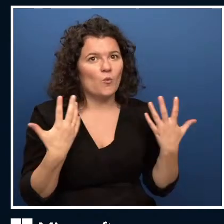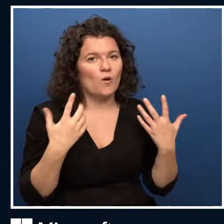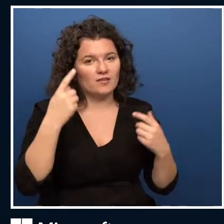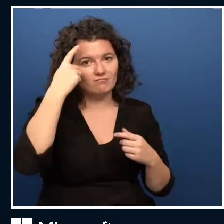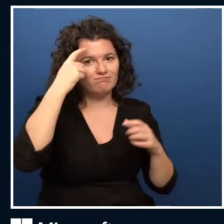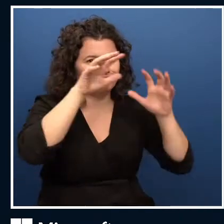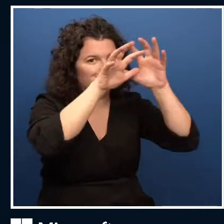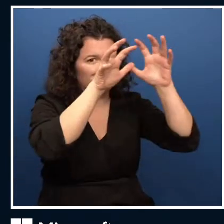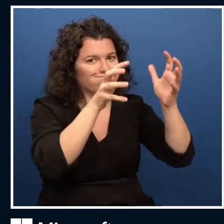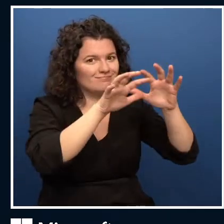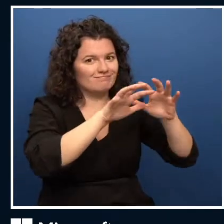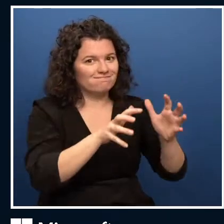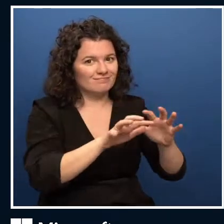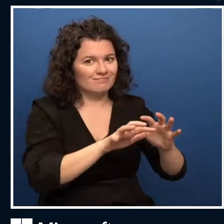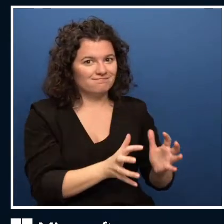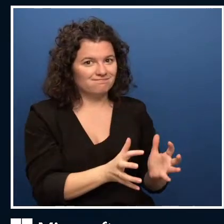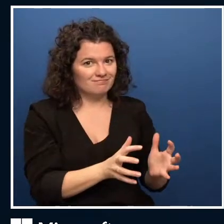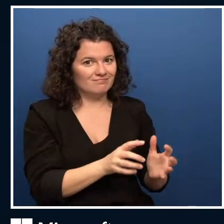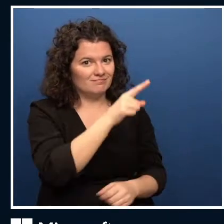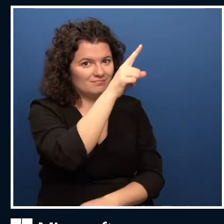huge created data sets. You just